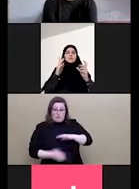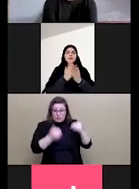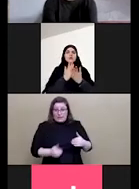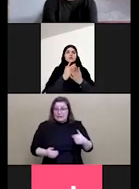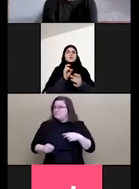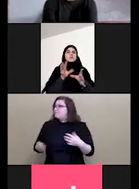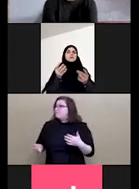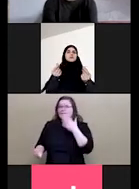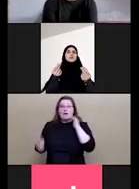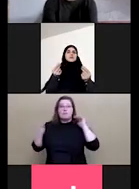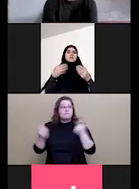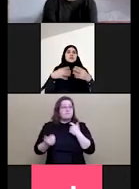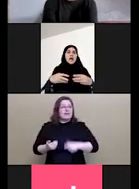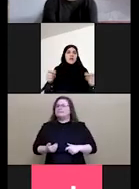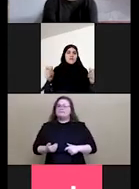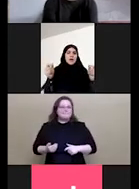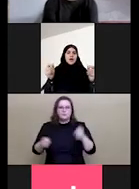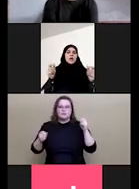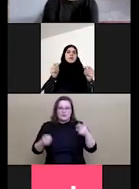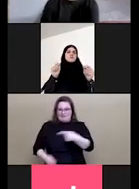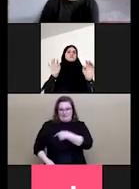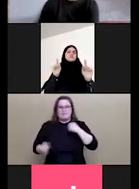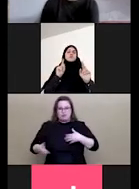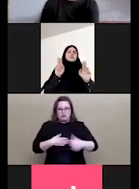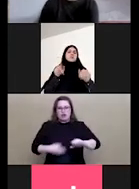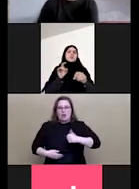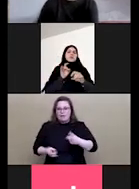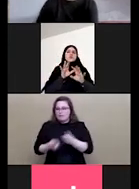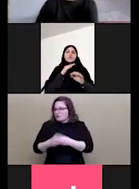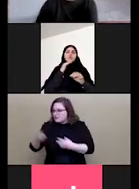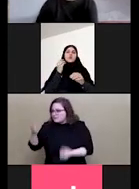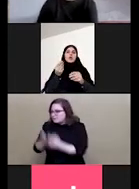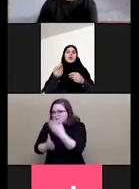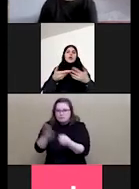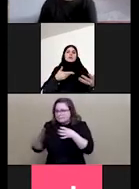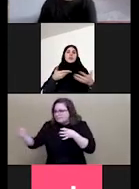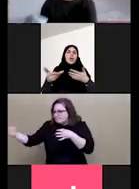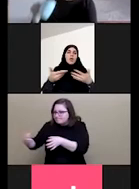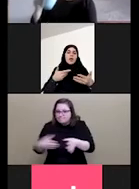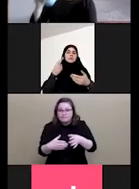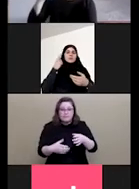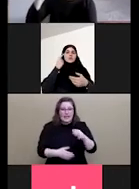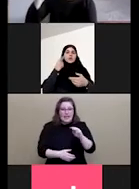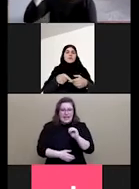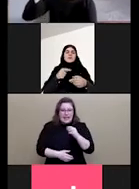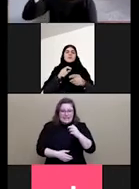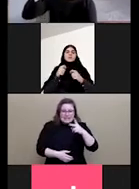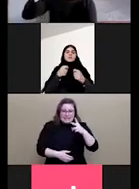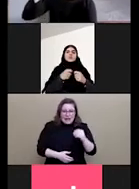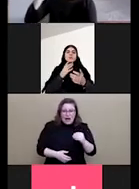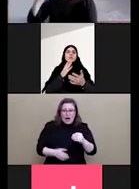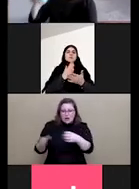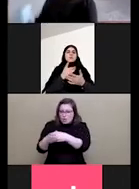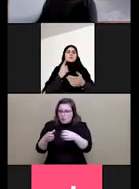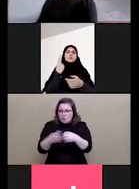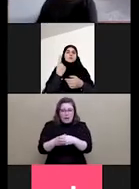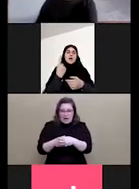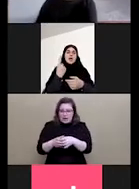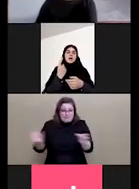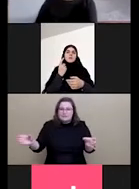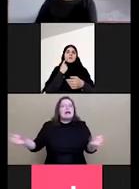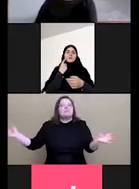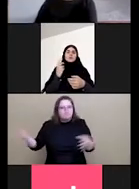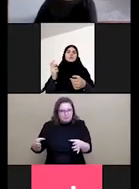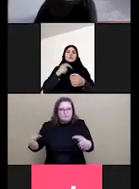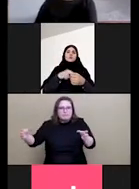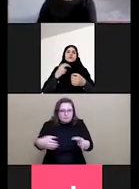started establishing contacts with each other in different throughout different ethnicities, also in different entities, different cantons,